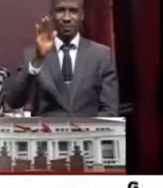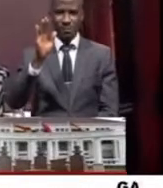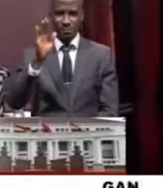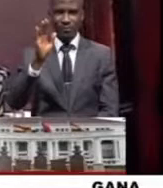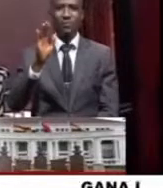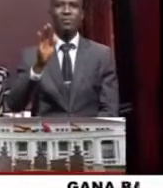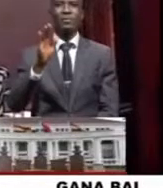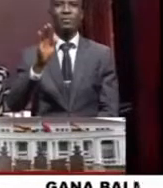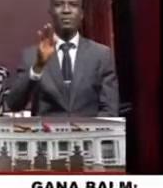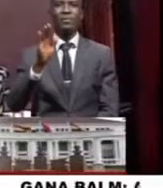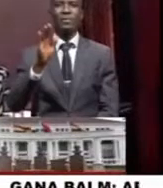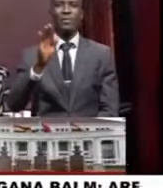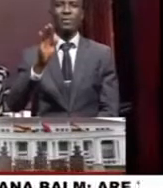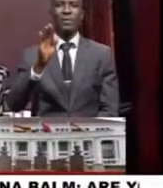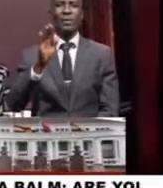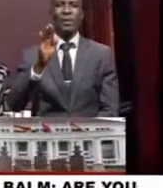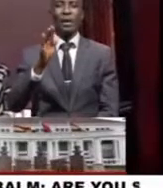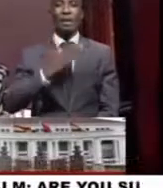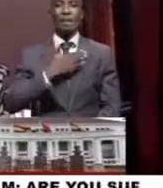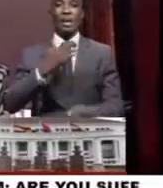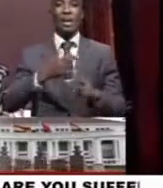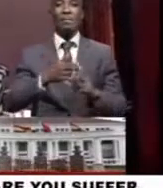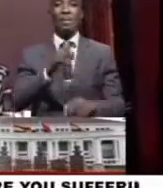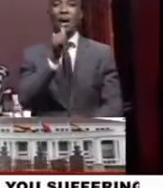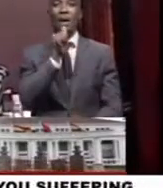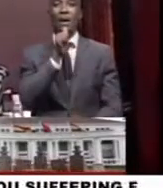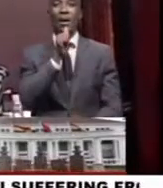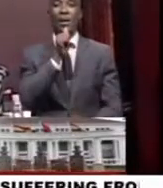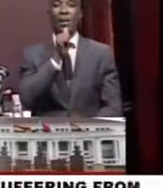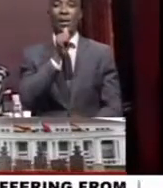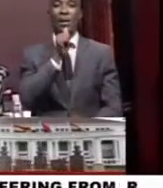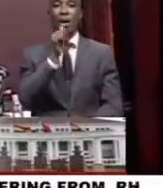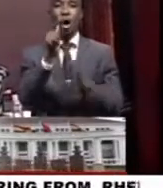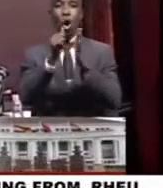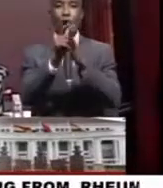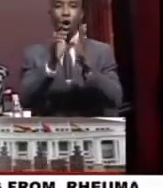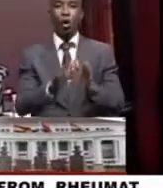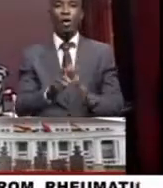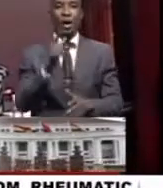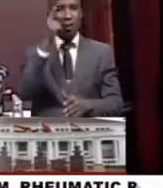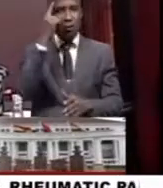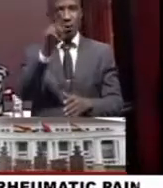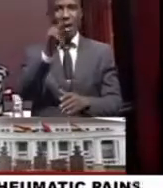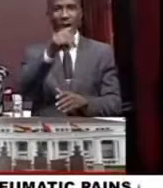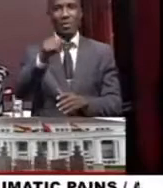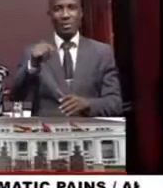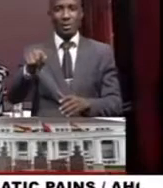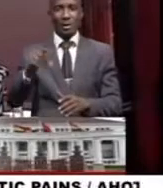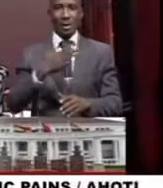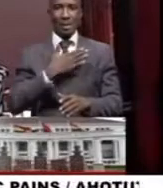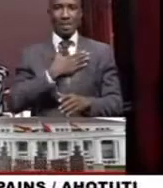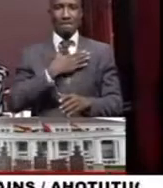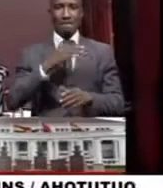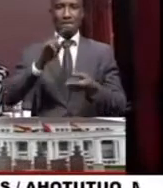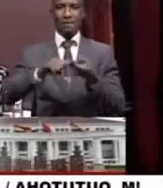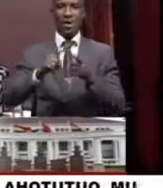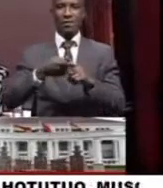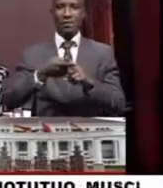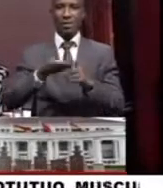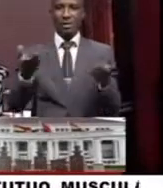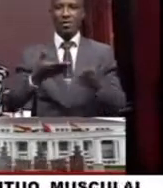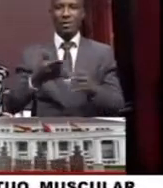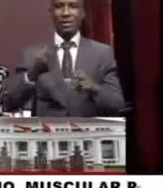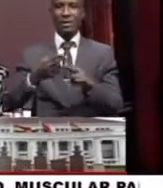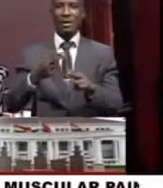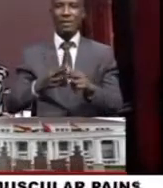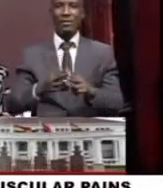Please, your lordships, Akoto for the second respondent. My lords, with me are my learned colleagues Frank